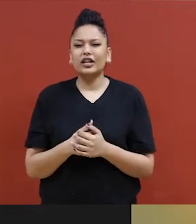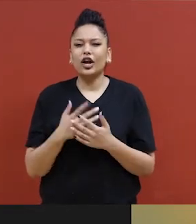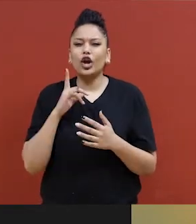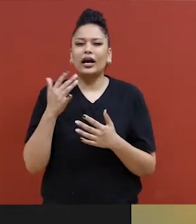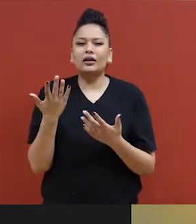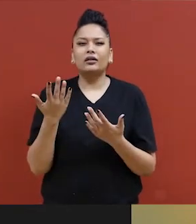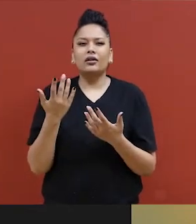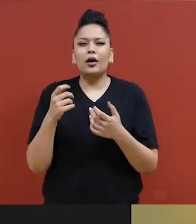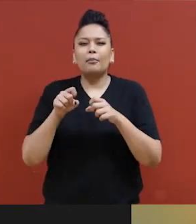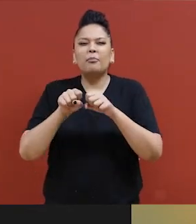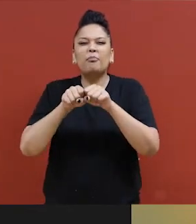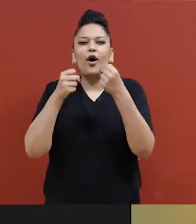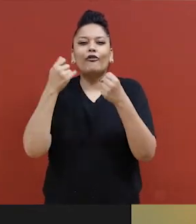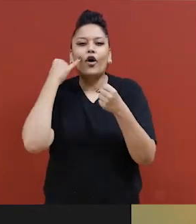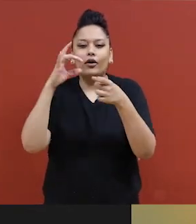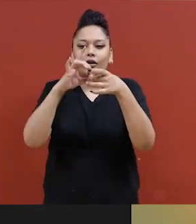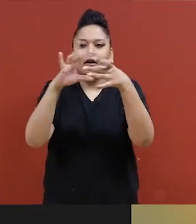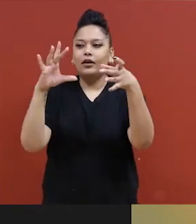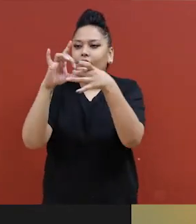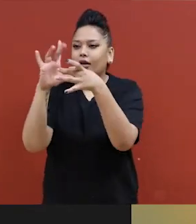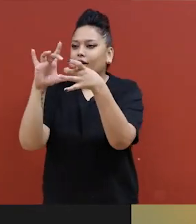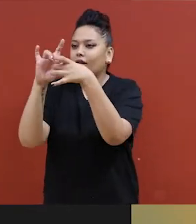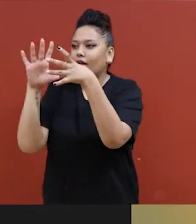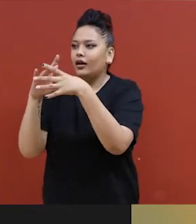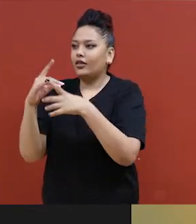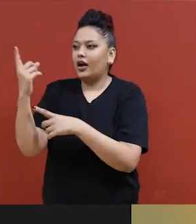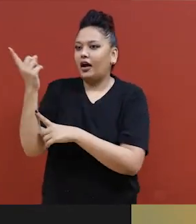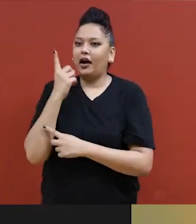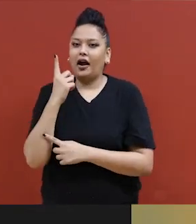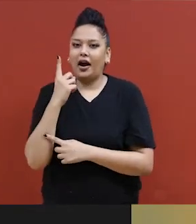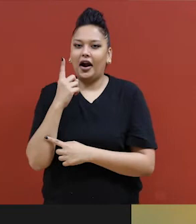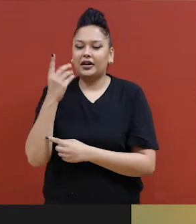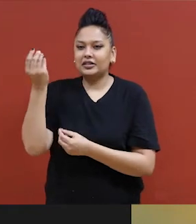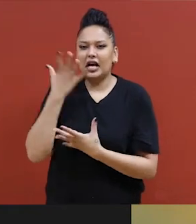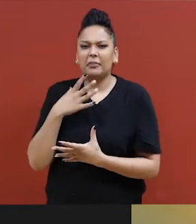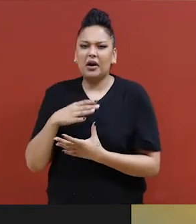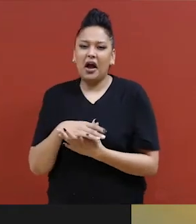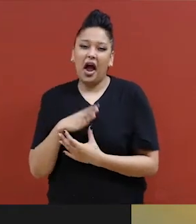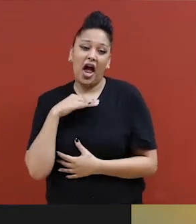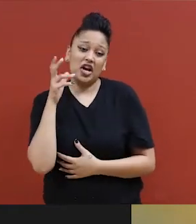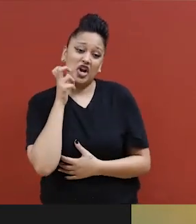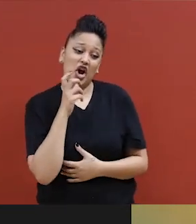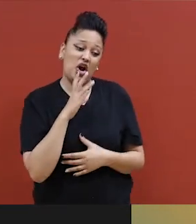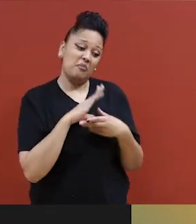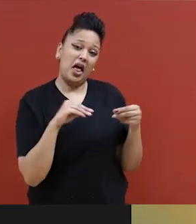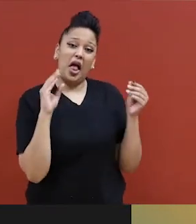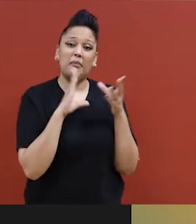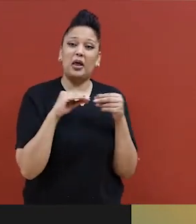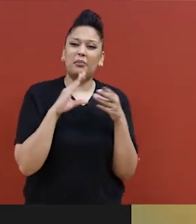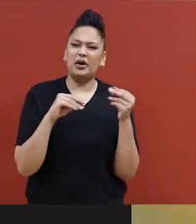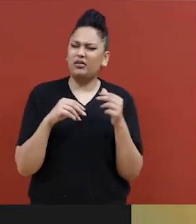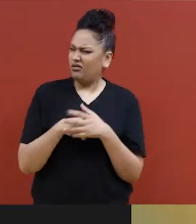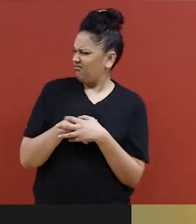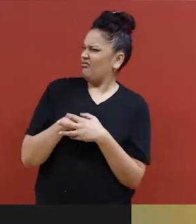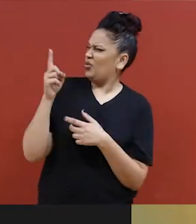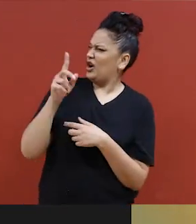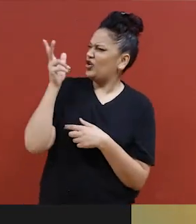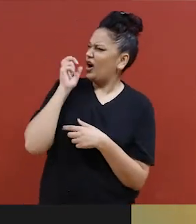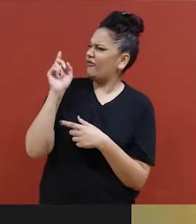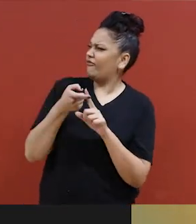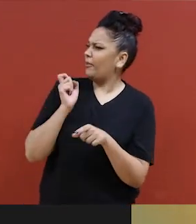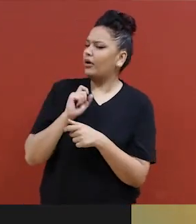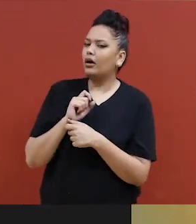broken telephone, and then the next person comes up and goes, oh, and then says whatever, and you're like, oh, where'd you hear that? It's